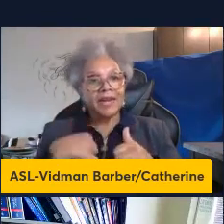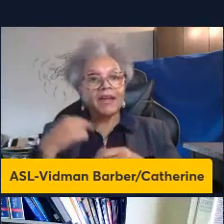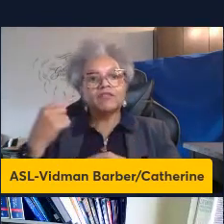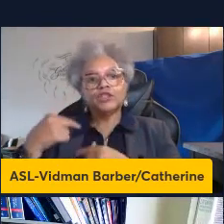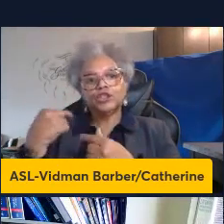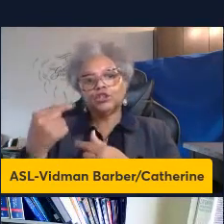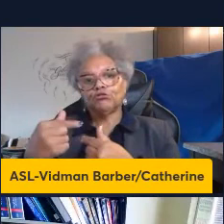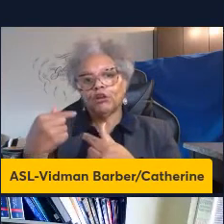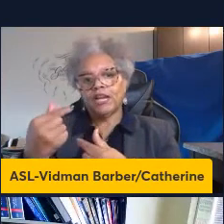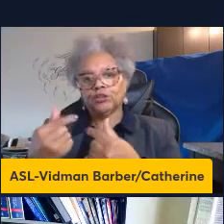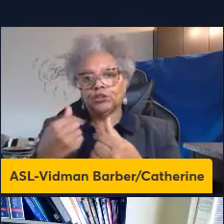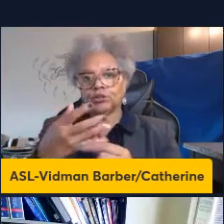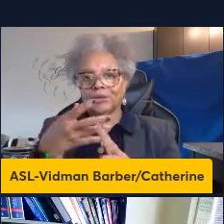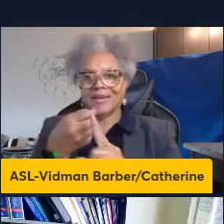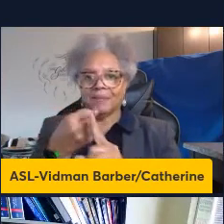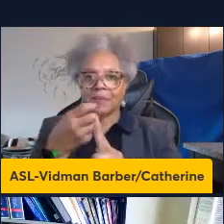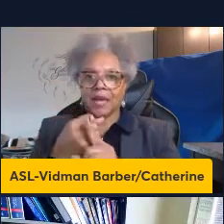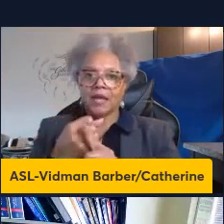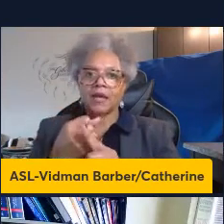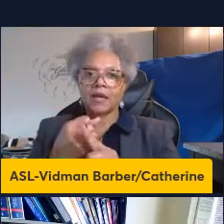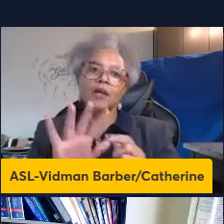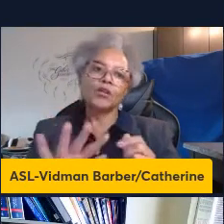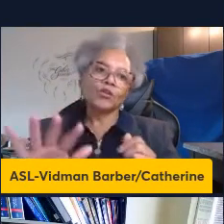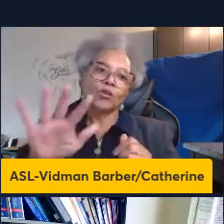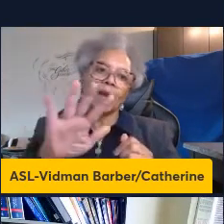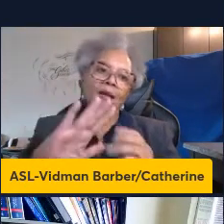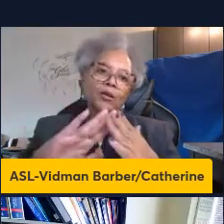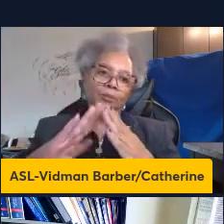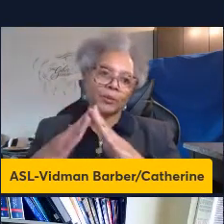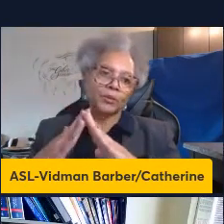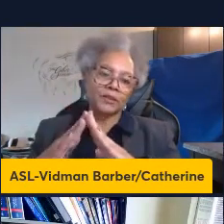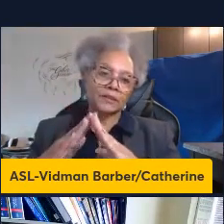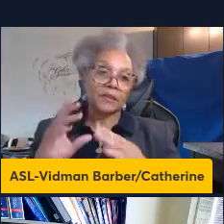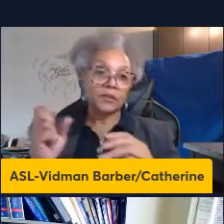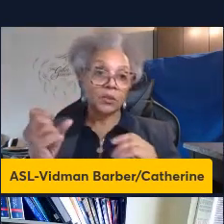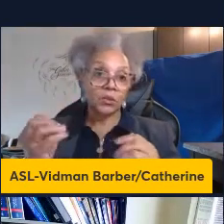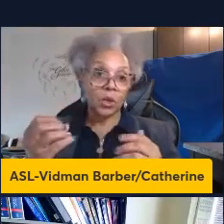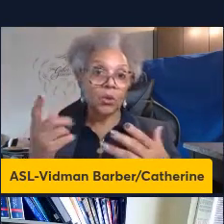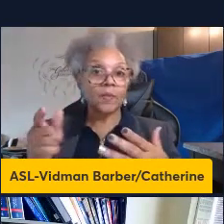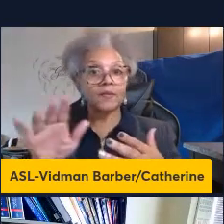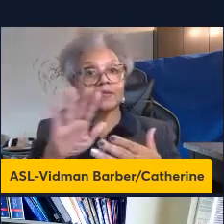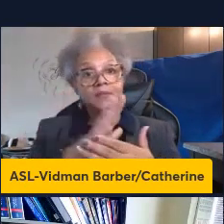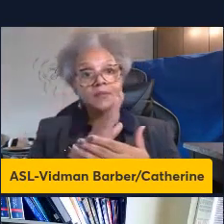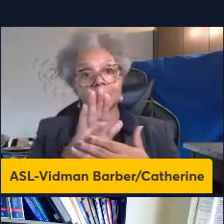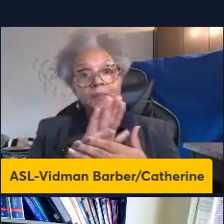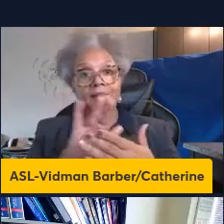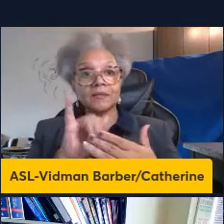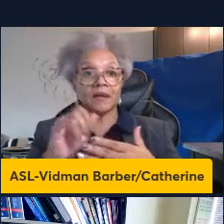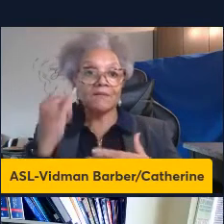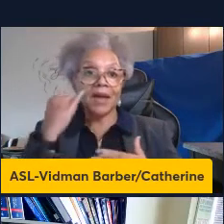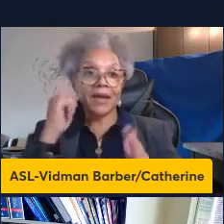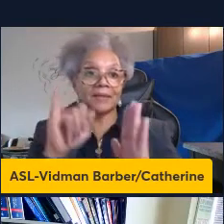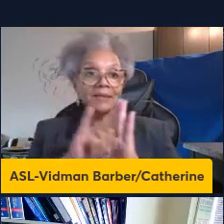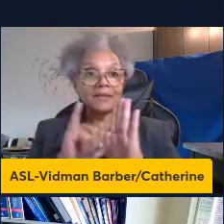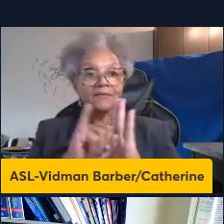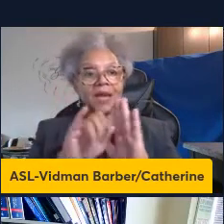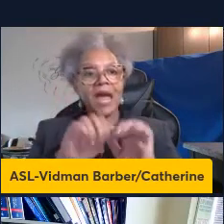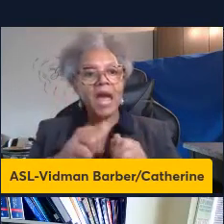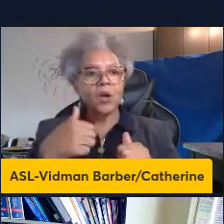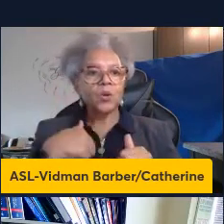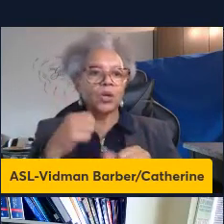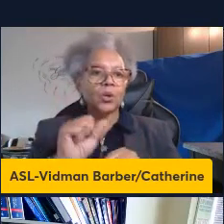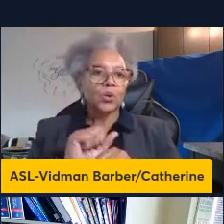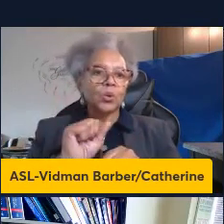impacts throughout communities. And so this space of identifying how can we work